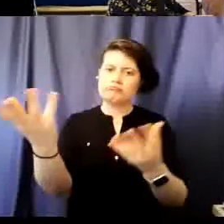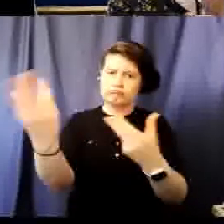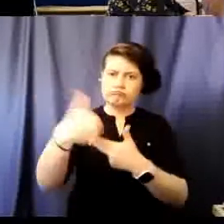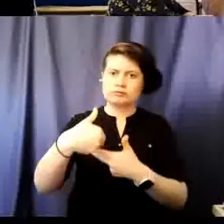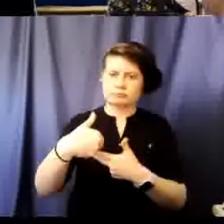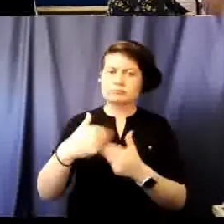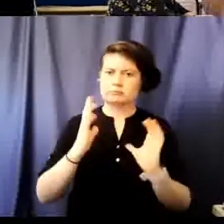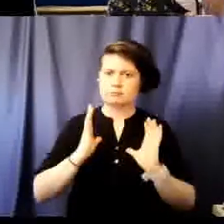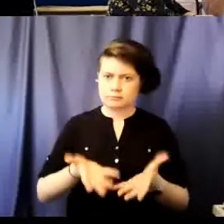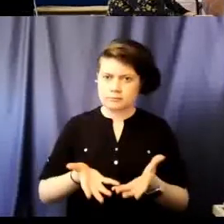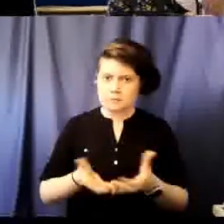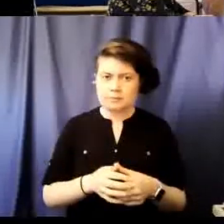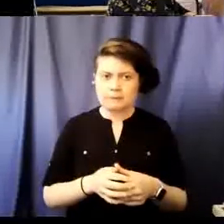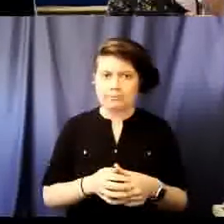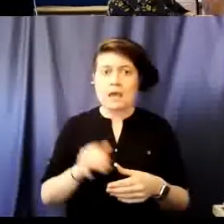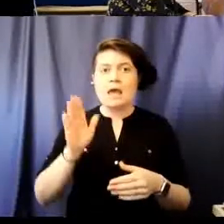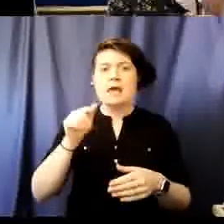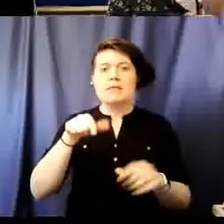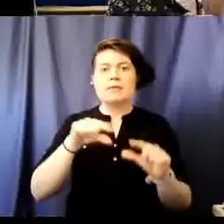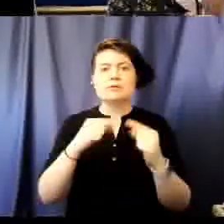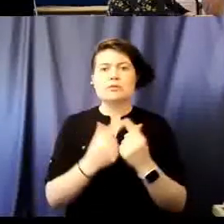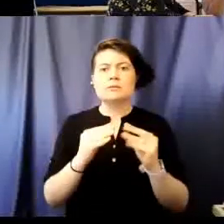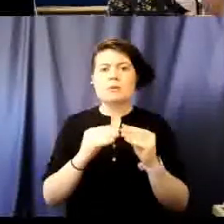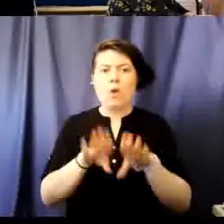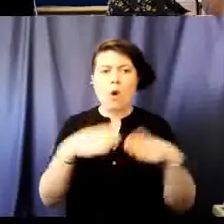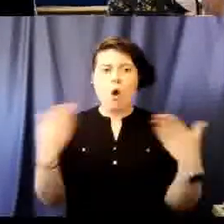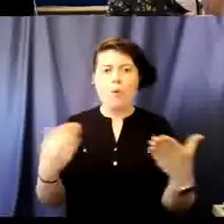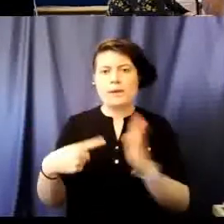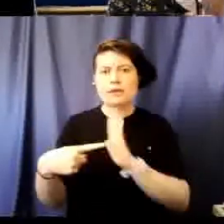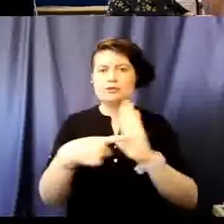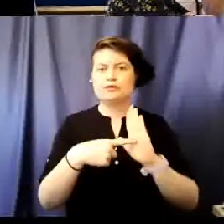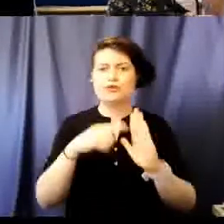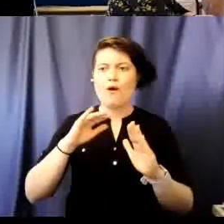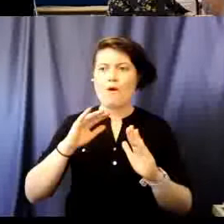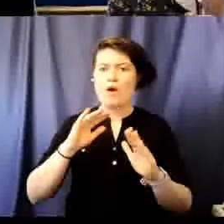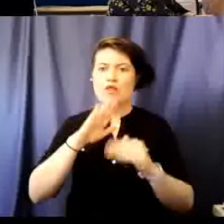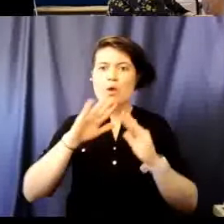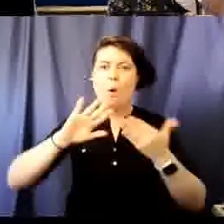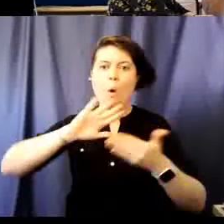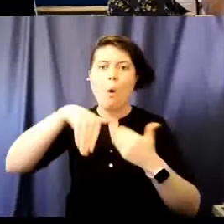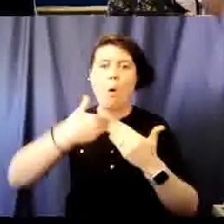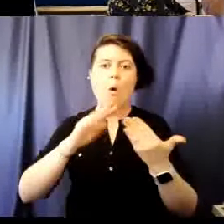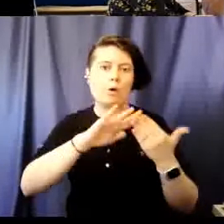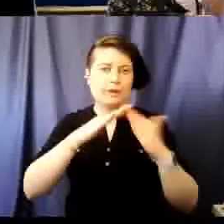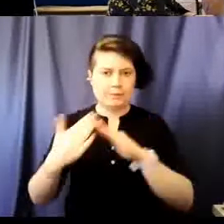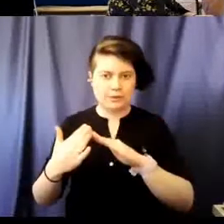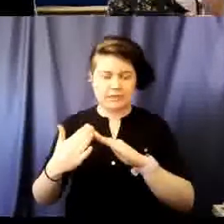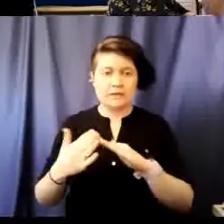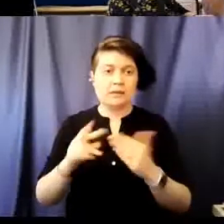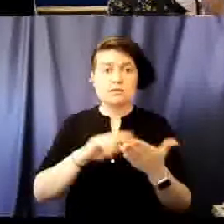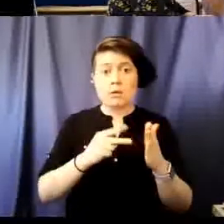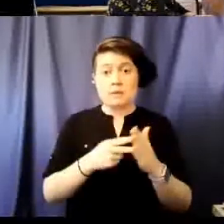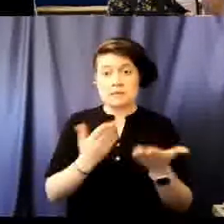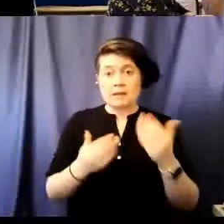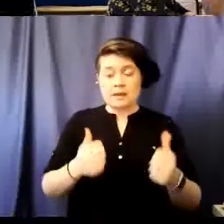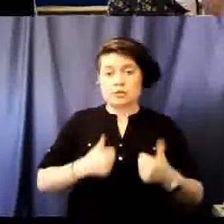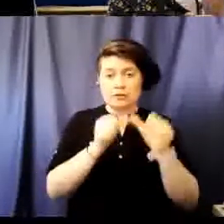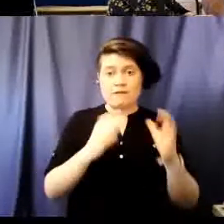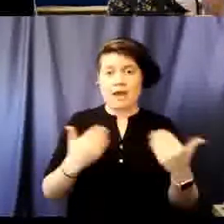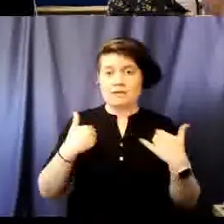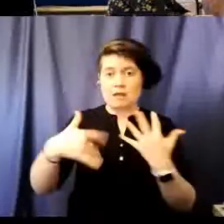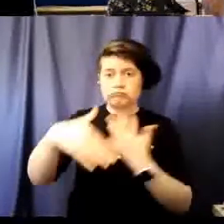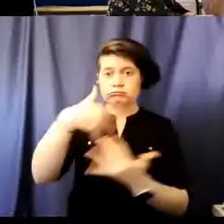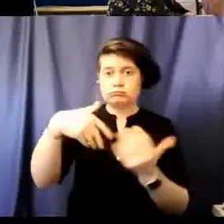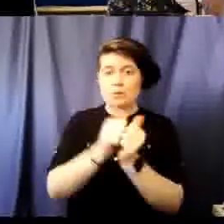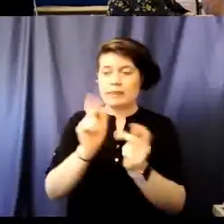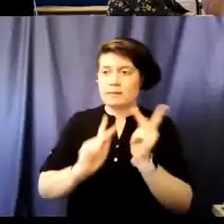open up and are more reflective of the entire community, and it may give survivors a chance to have interactions with people from